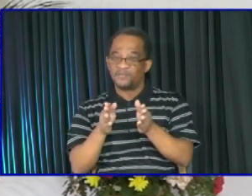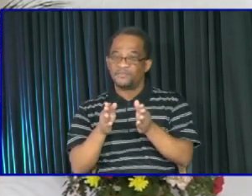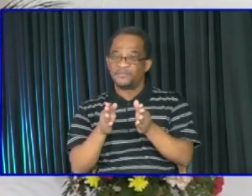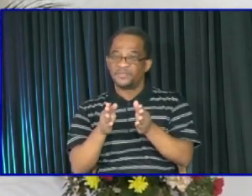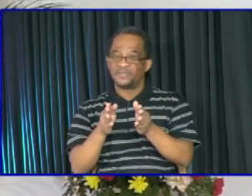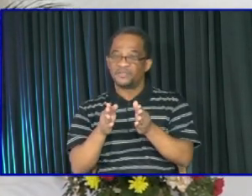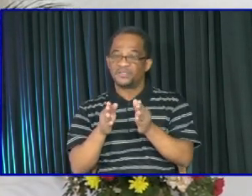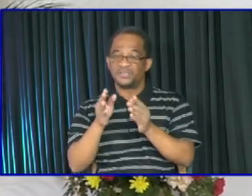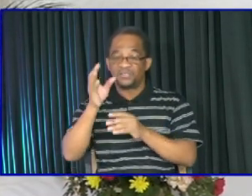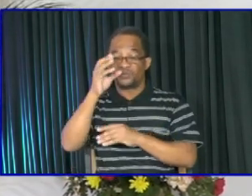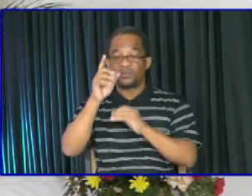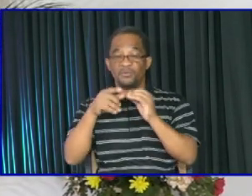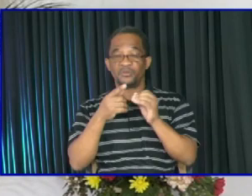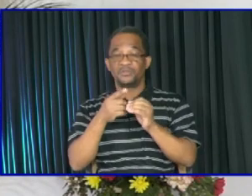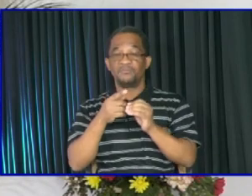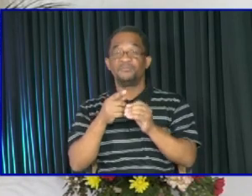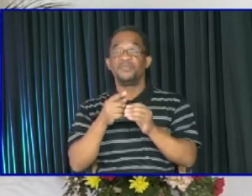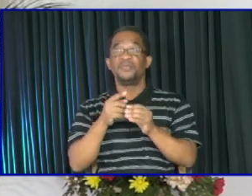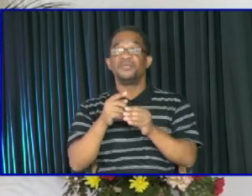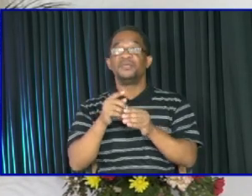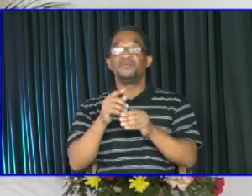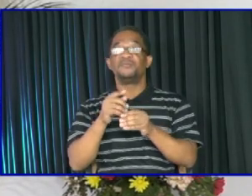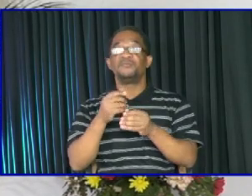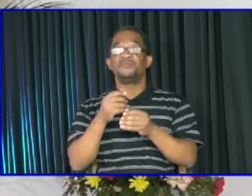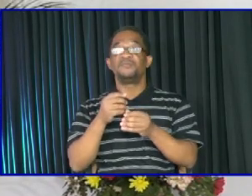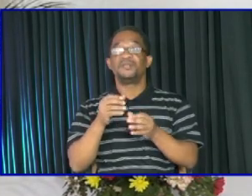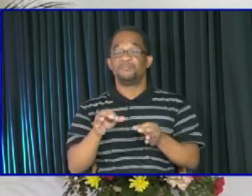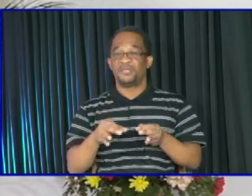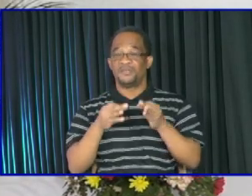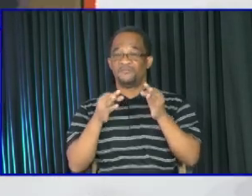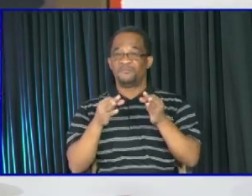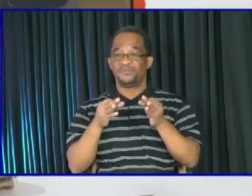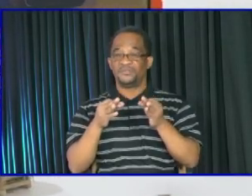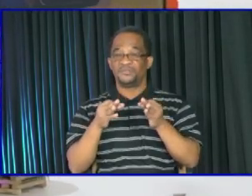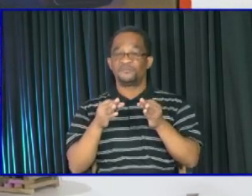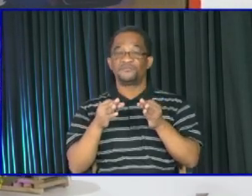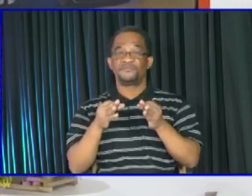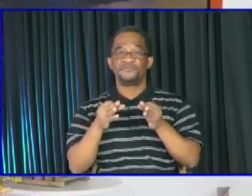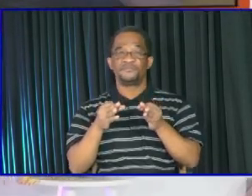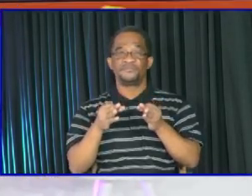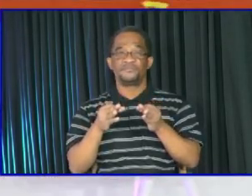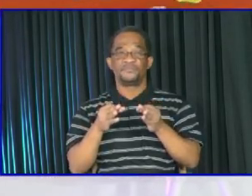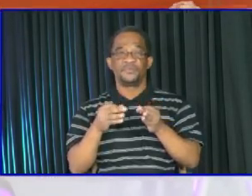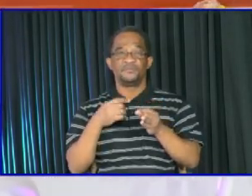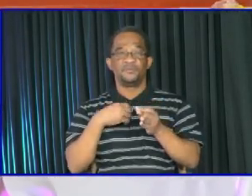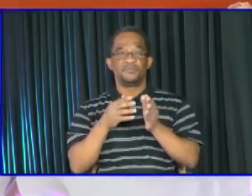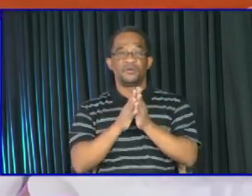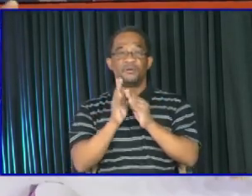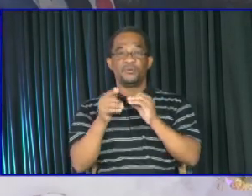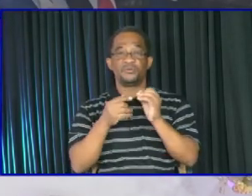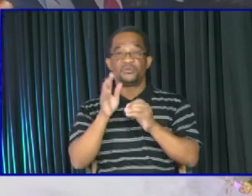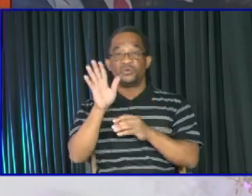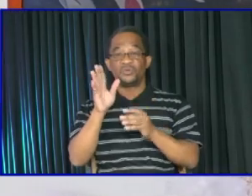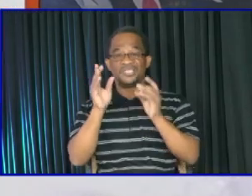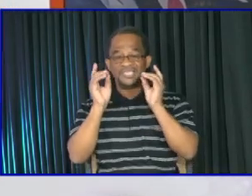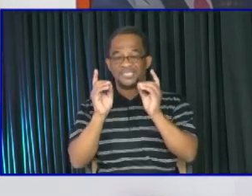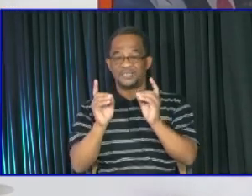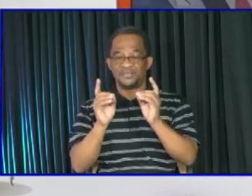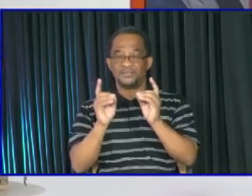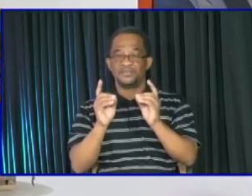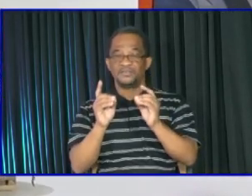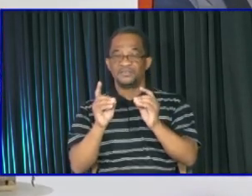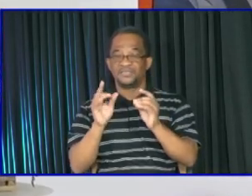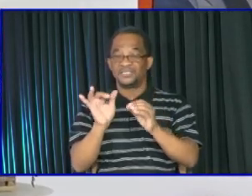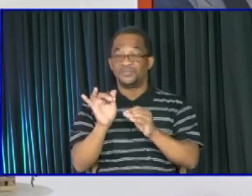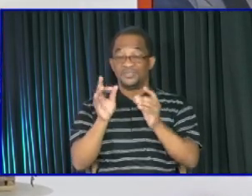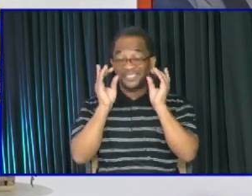of his salvation. I pray that you will be serious about the business of your salvation tonight as you decide to give everything